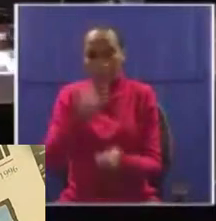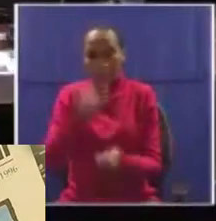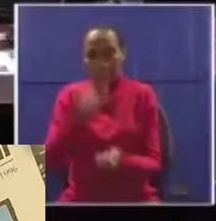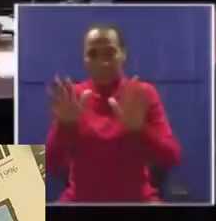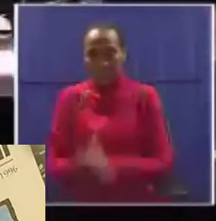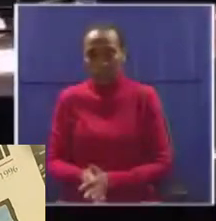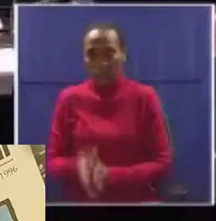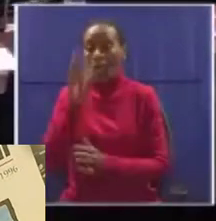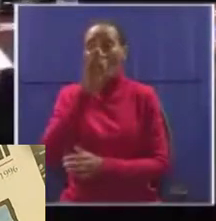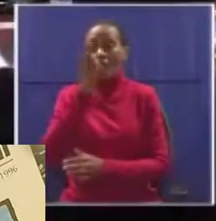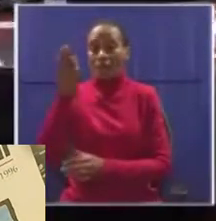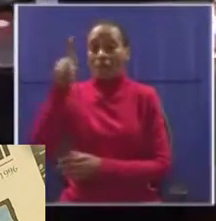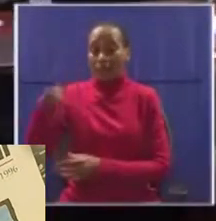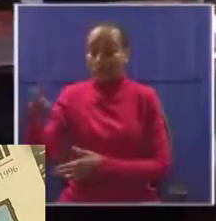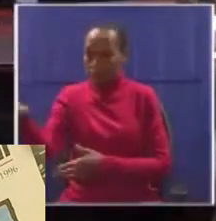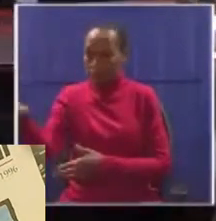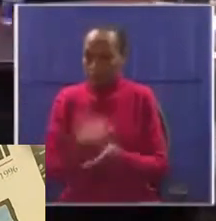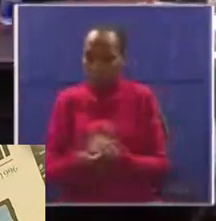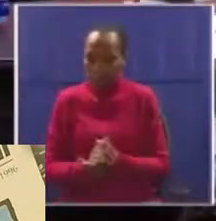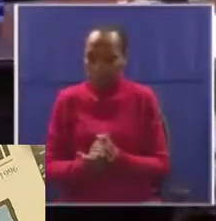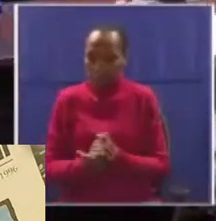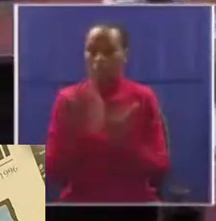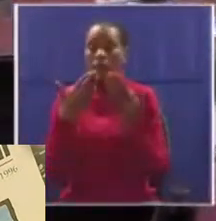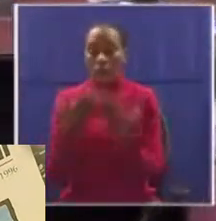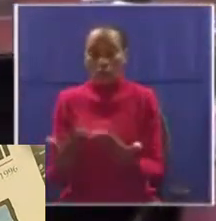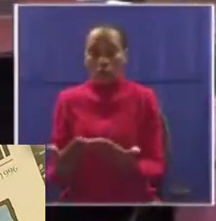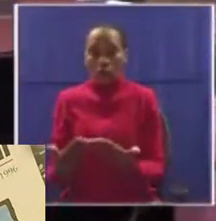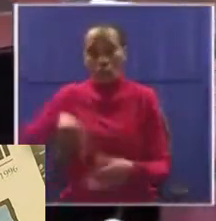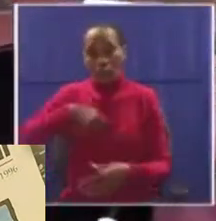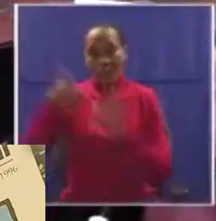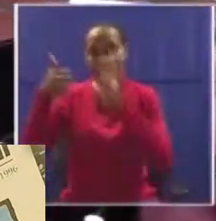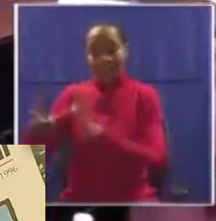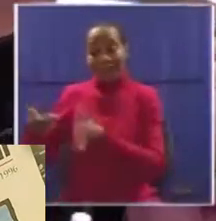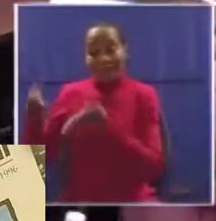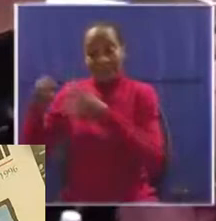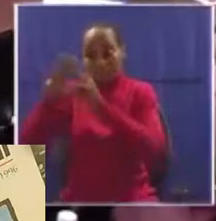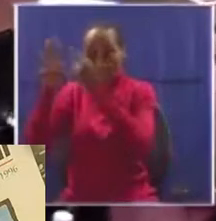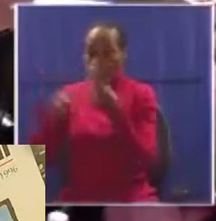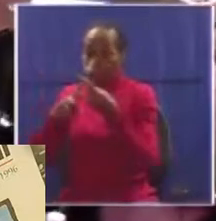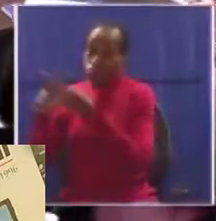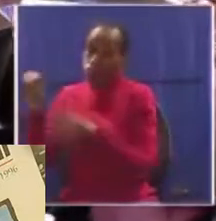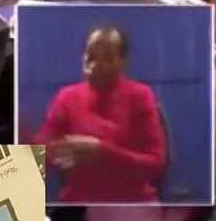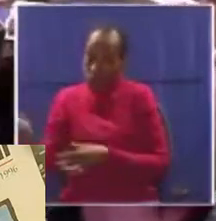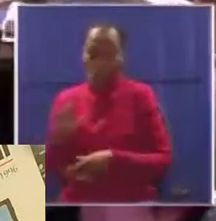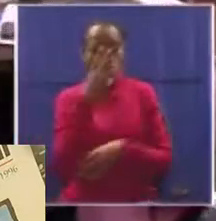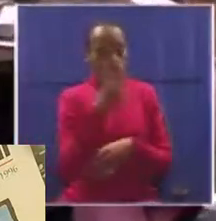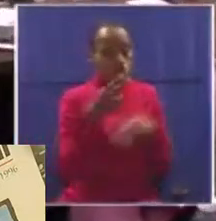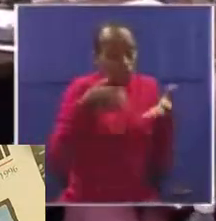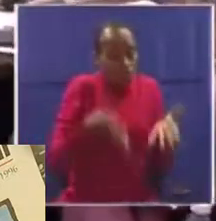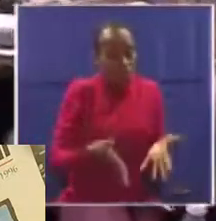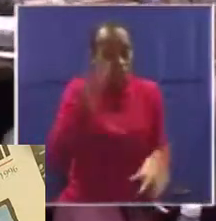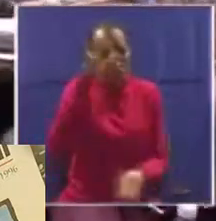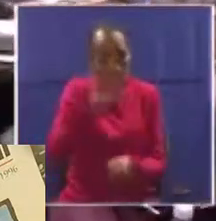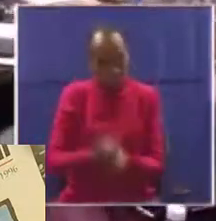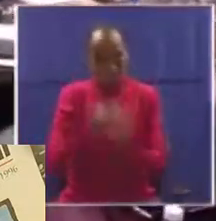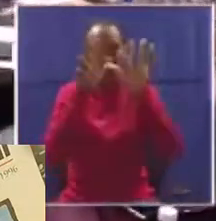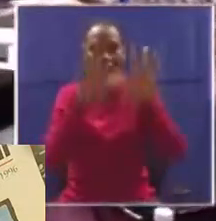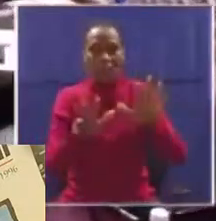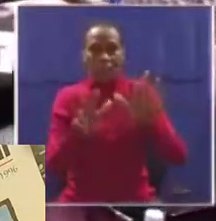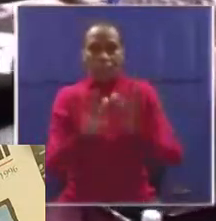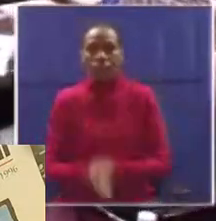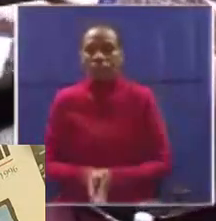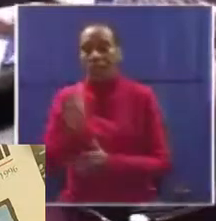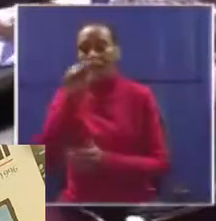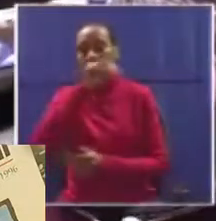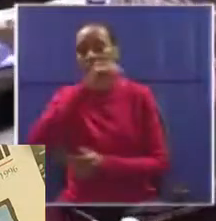thank you FF Plus thank you as chairperson we are six on the virtual platform and two in the house that's eight